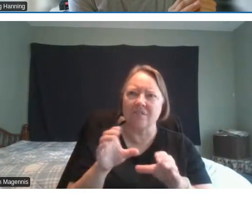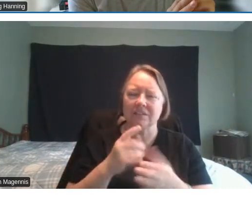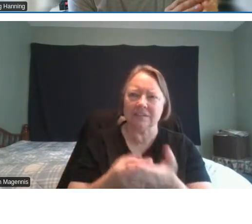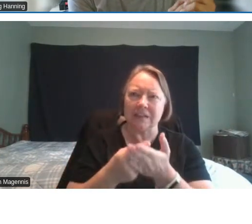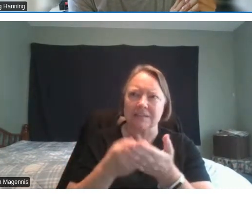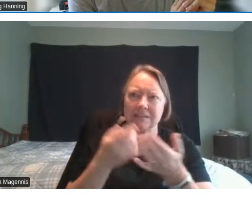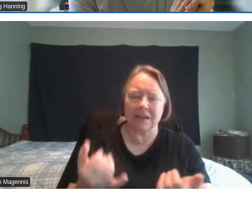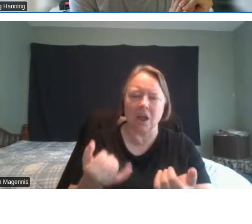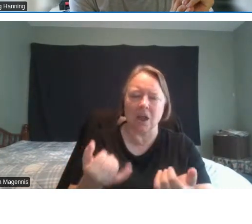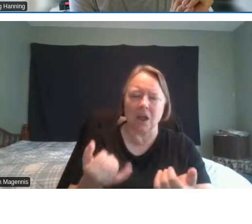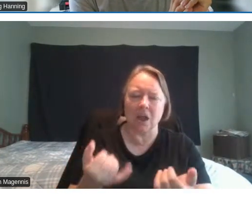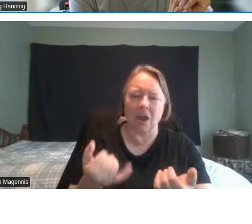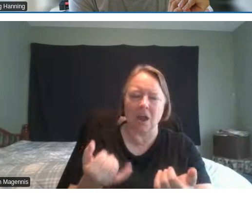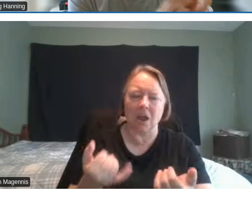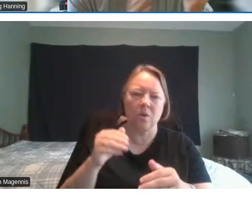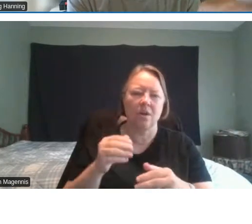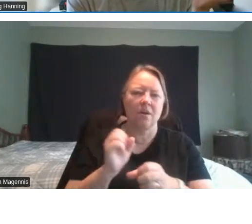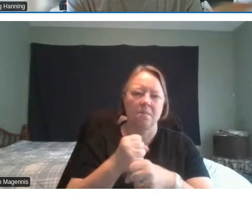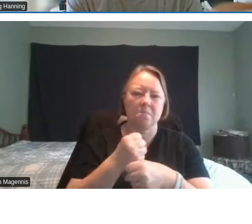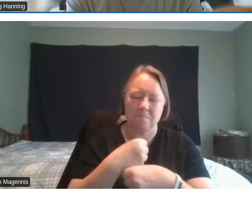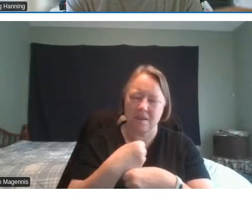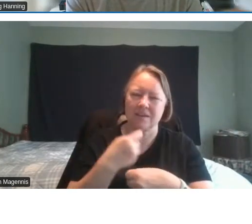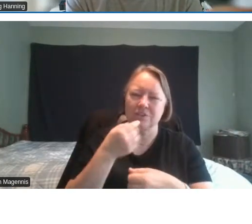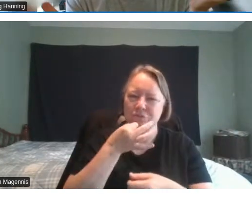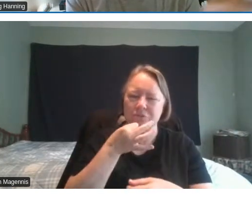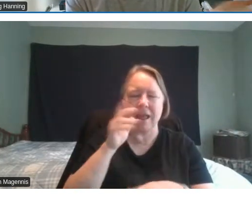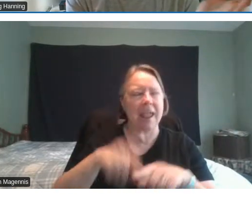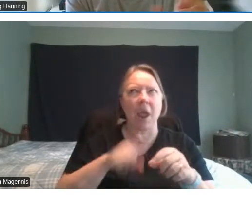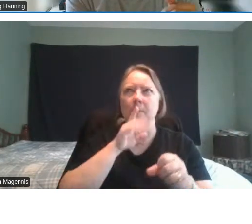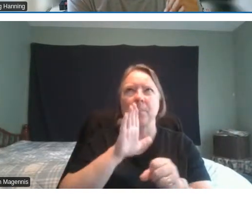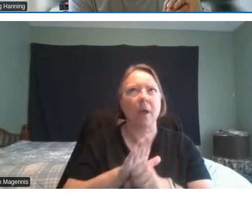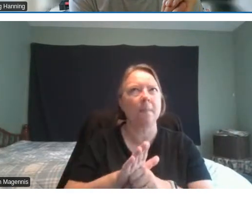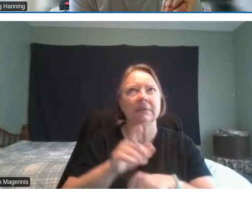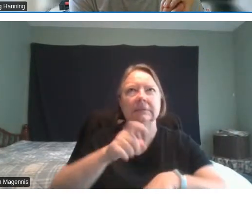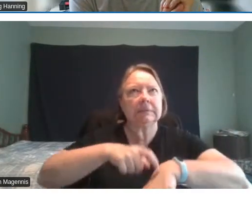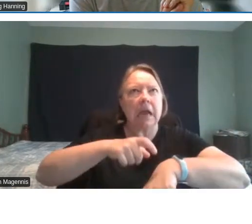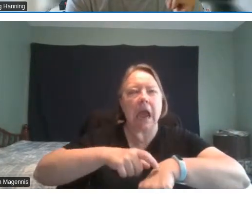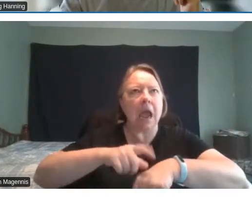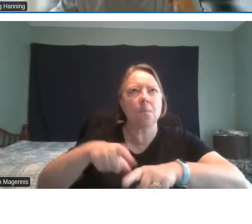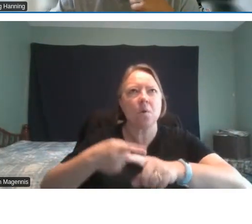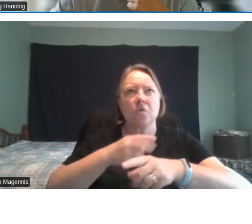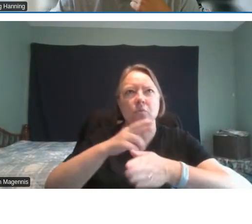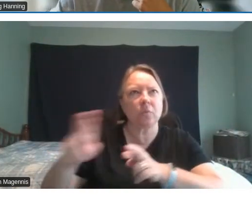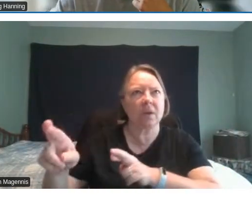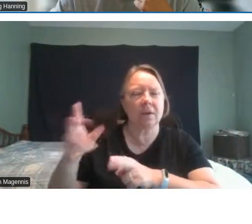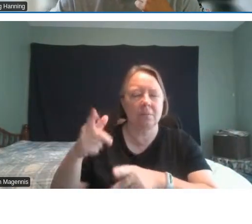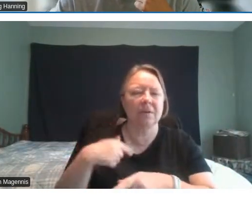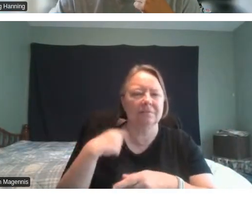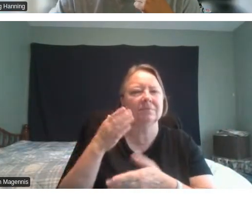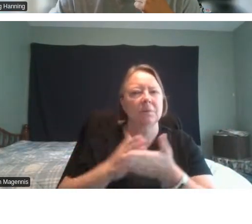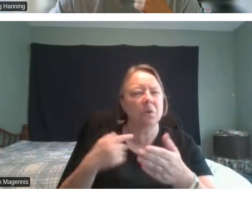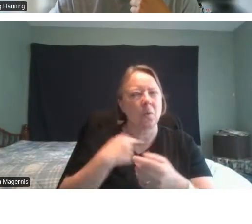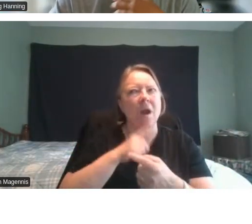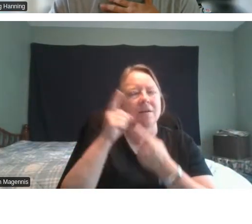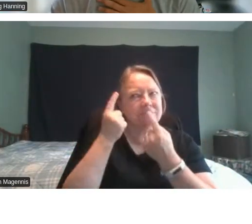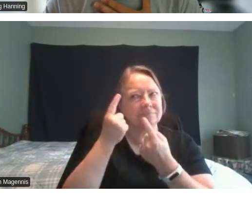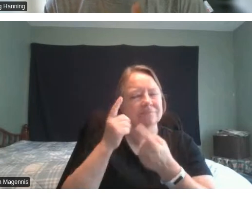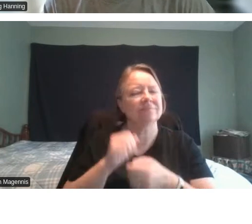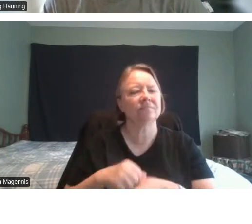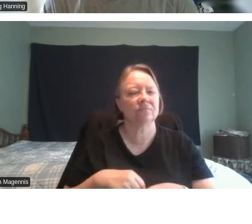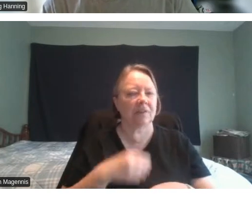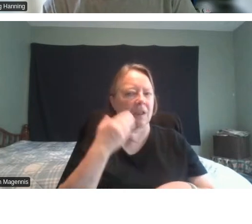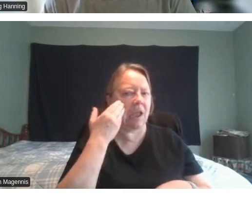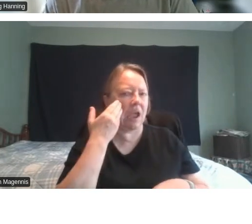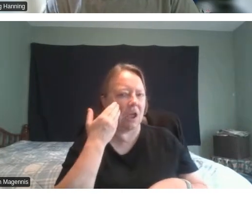hopefully we'll have something soon. No, I can't promise any timelines yet, but it is something we're thinking about. Yeah. One thing, I don't know